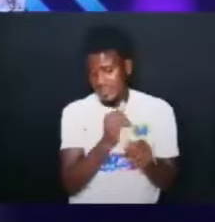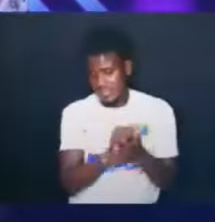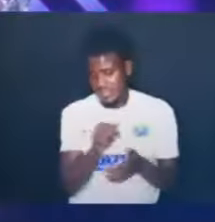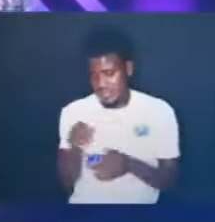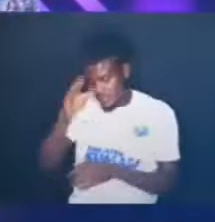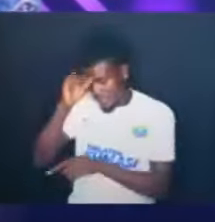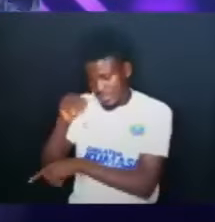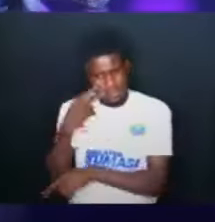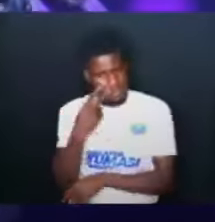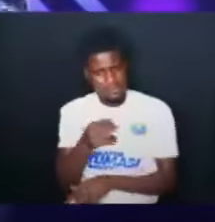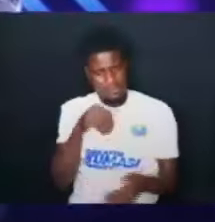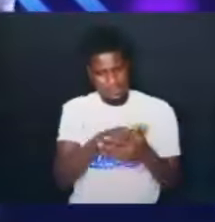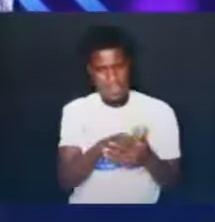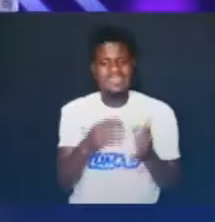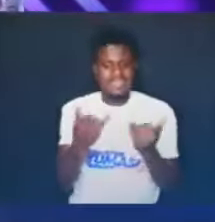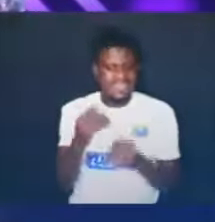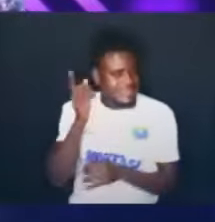Jesus will say. But